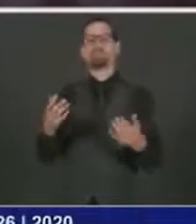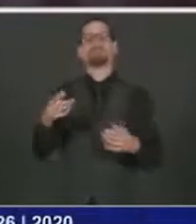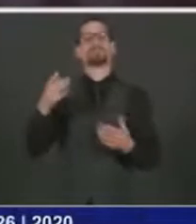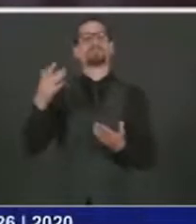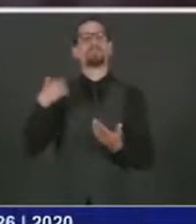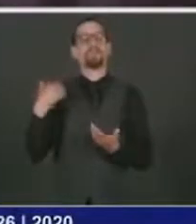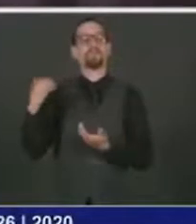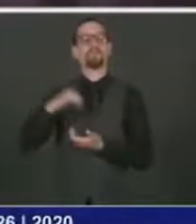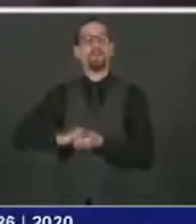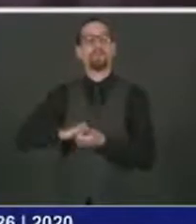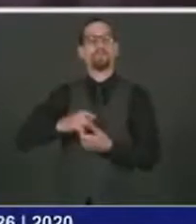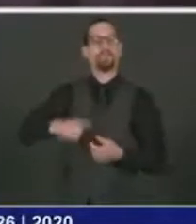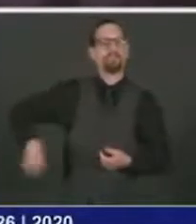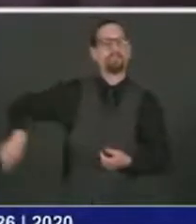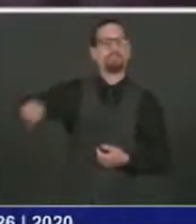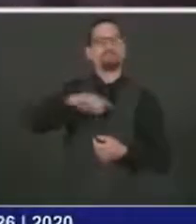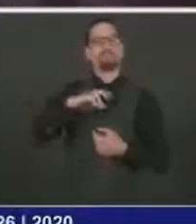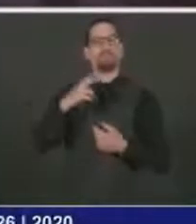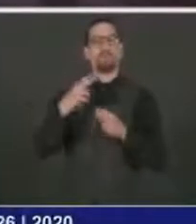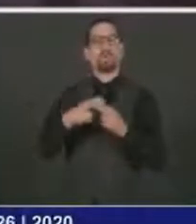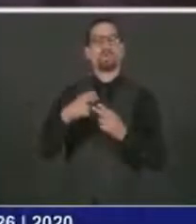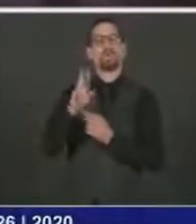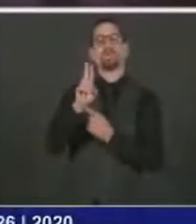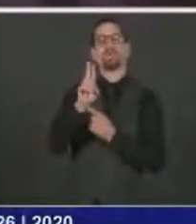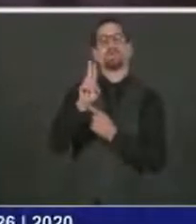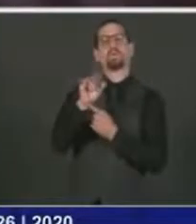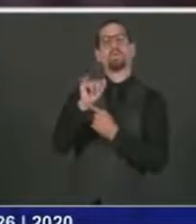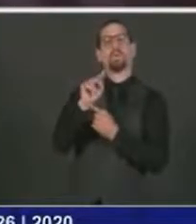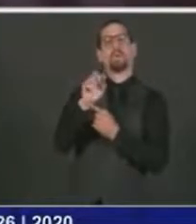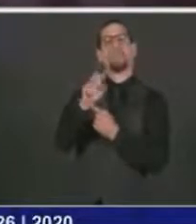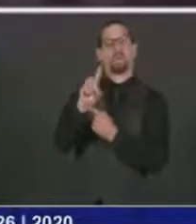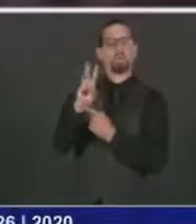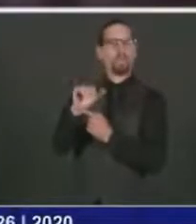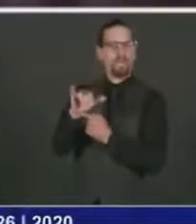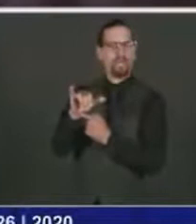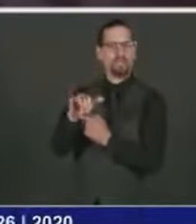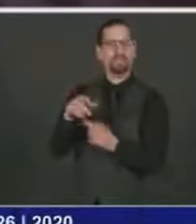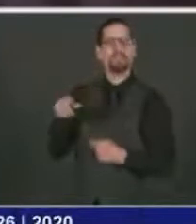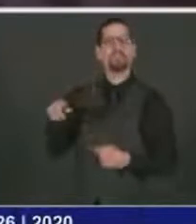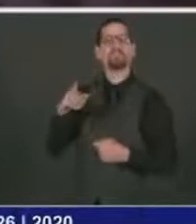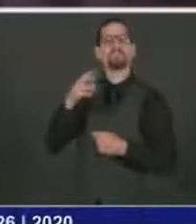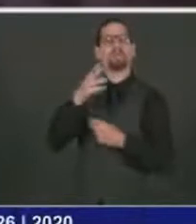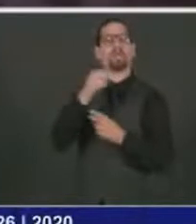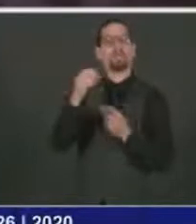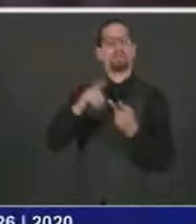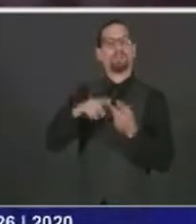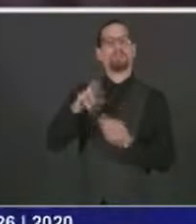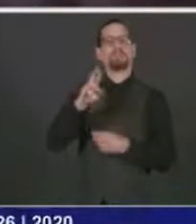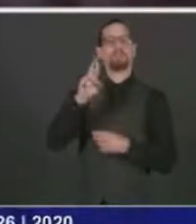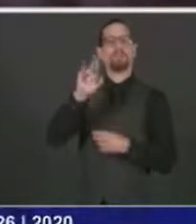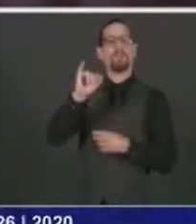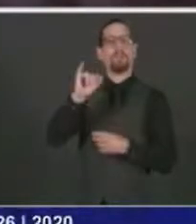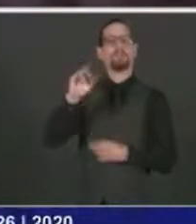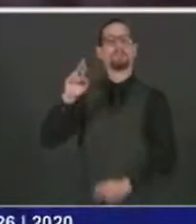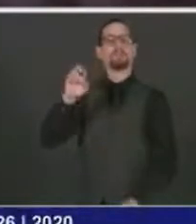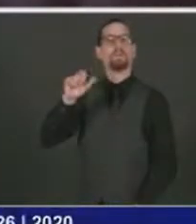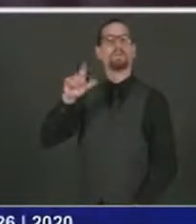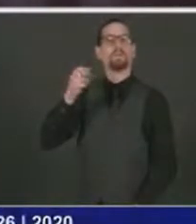Realtors Association. And at that time, I set a goal. I asked